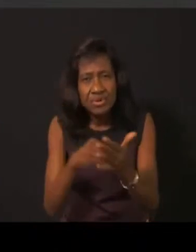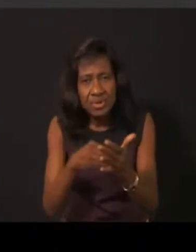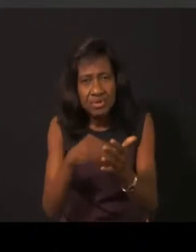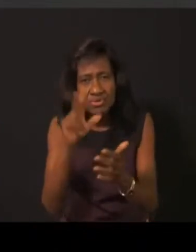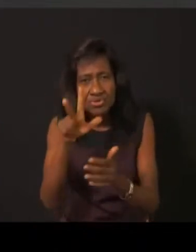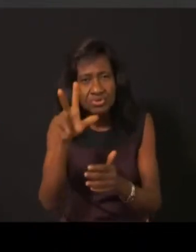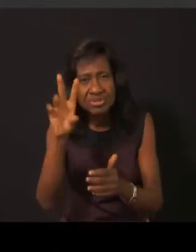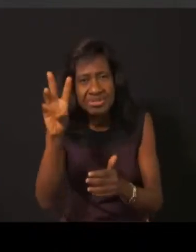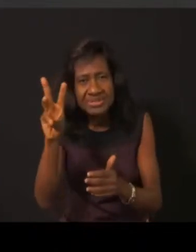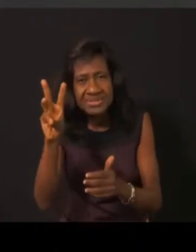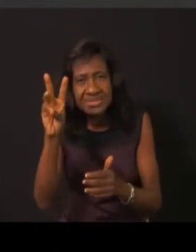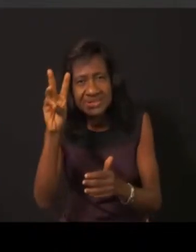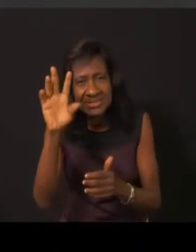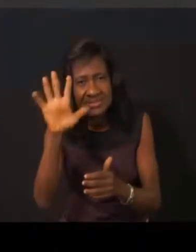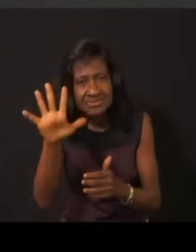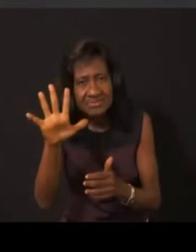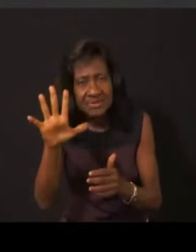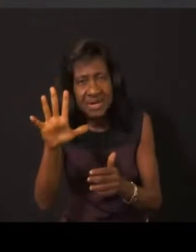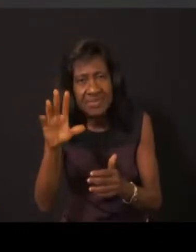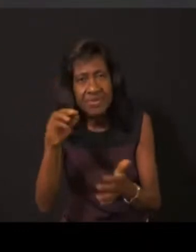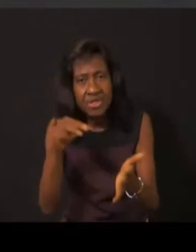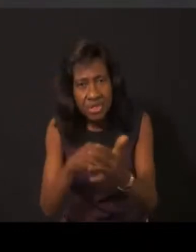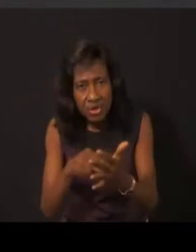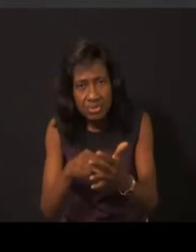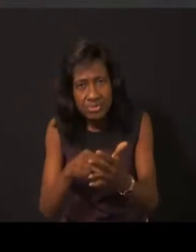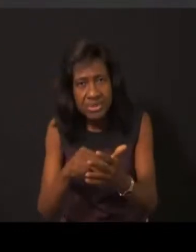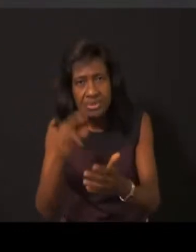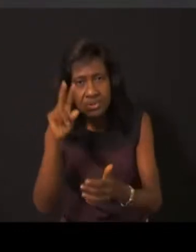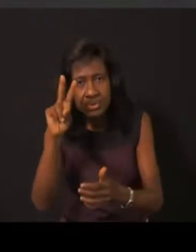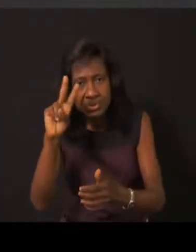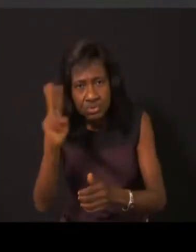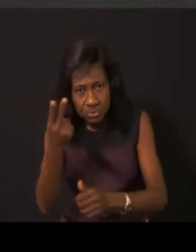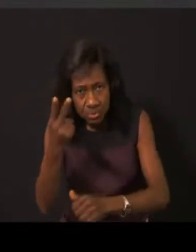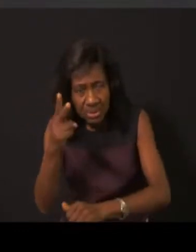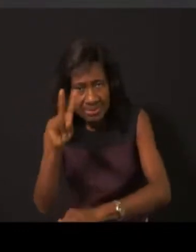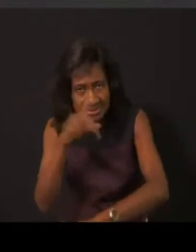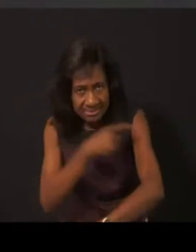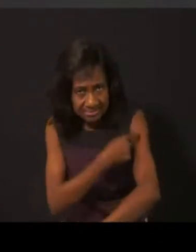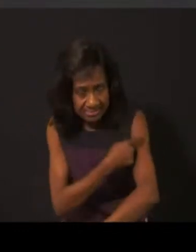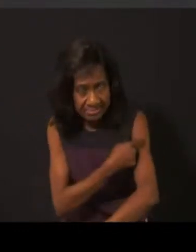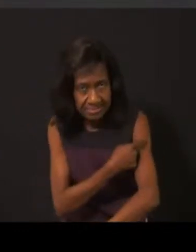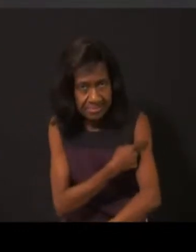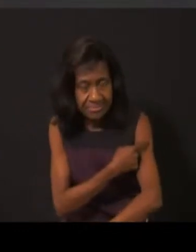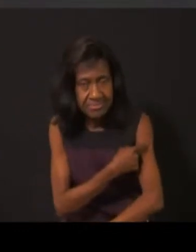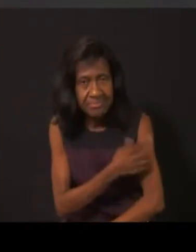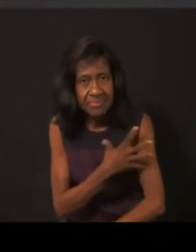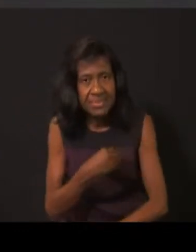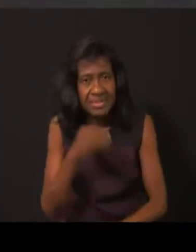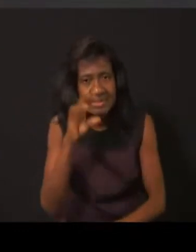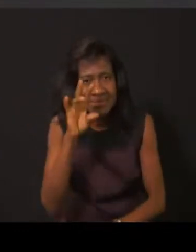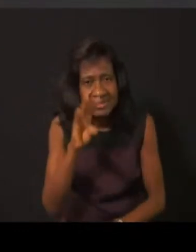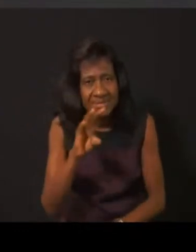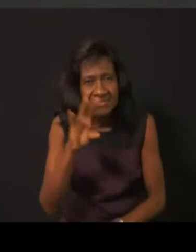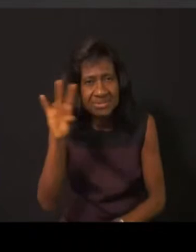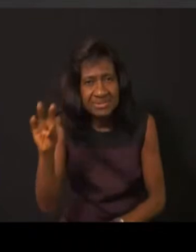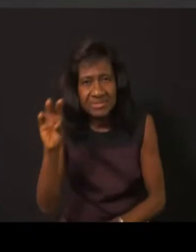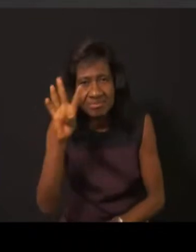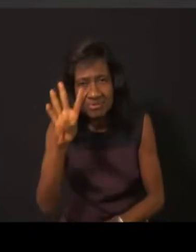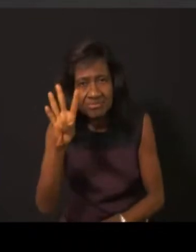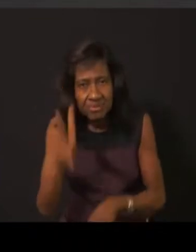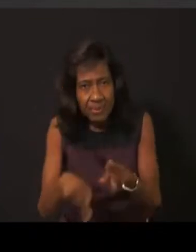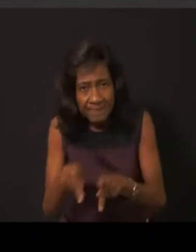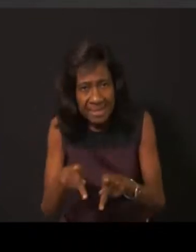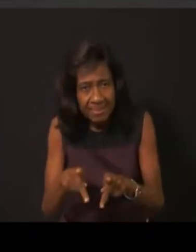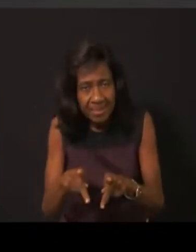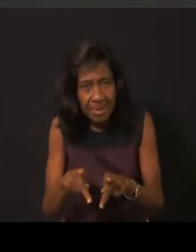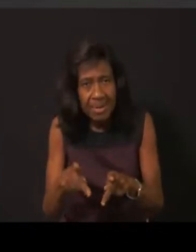53,365 people have completed the 2-dose course, which represents 75% of the population, and 774 people have had a 3rd